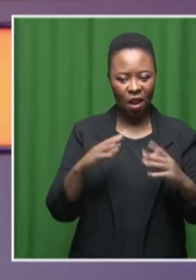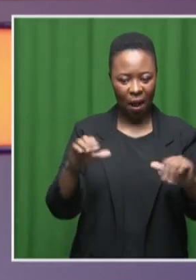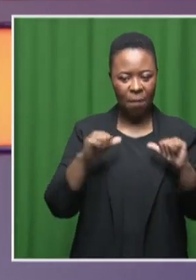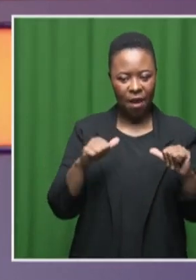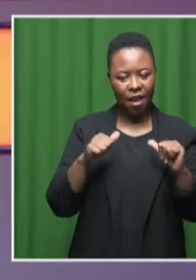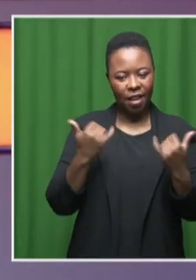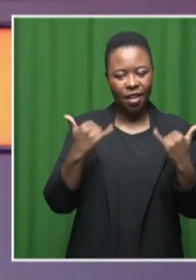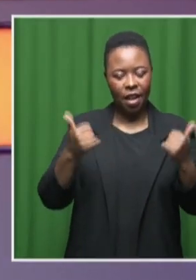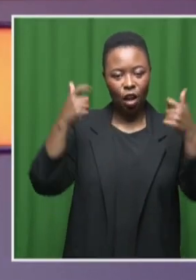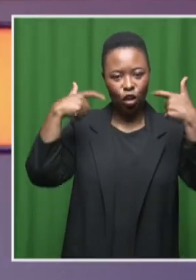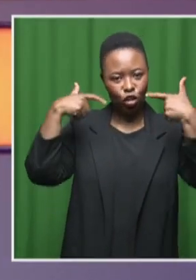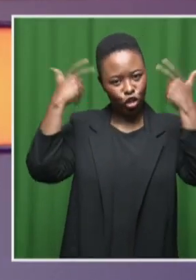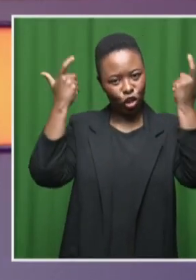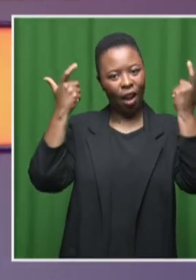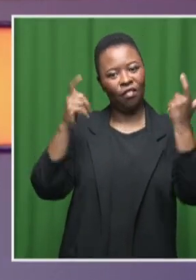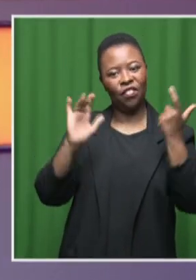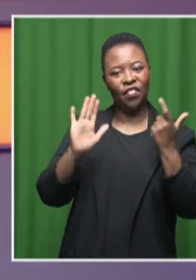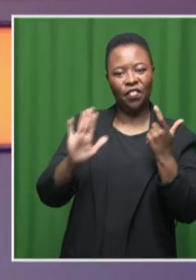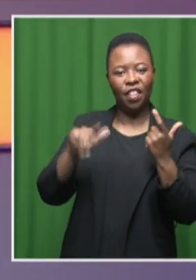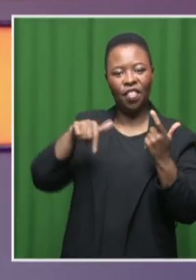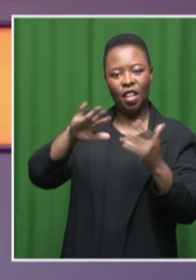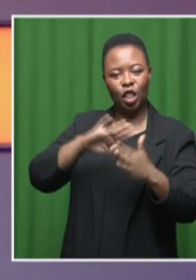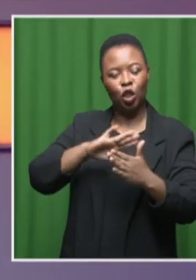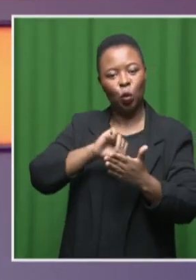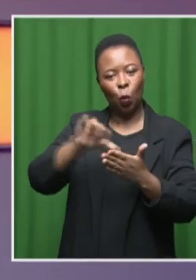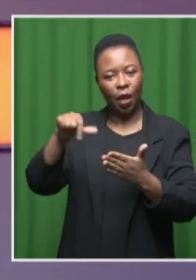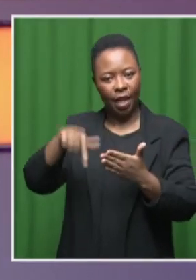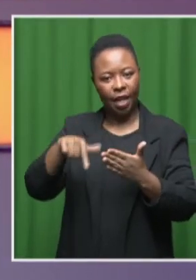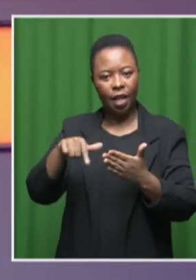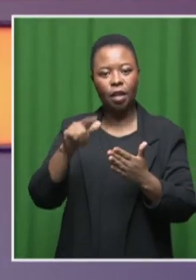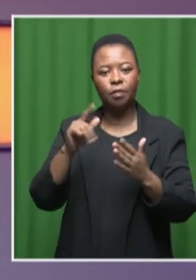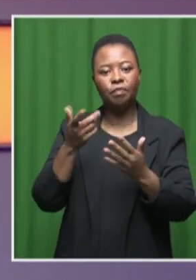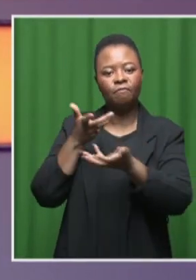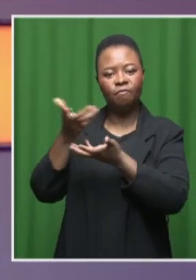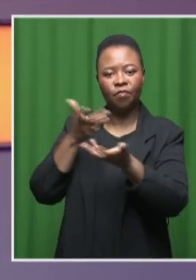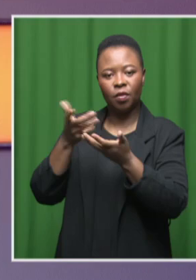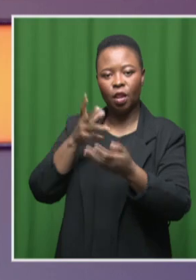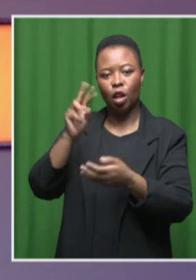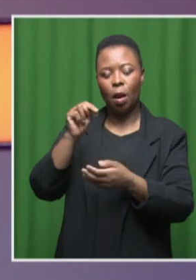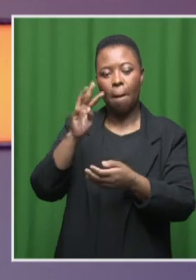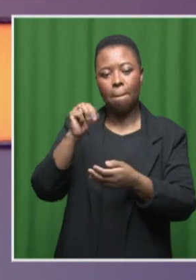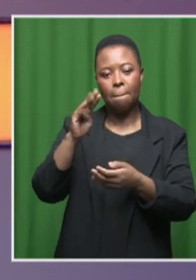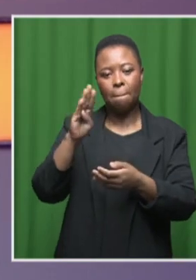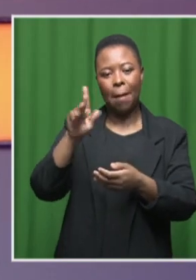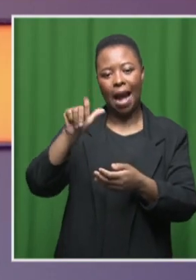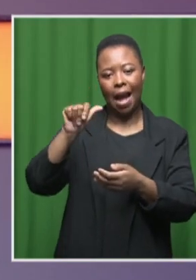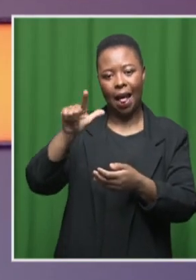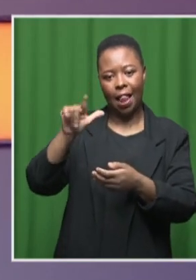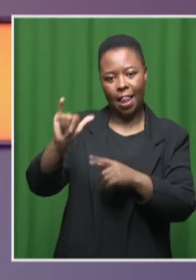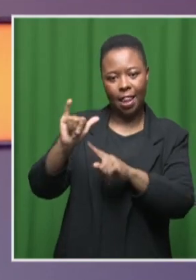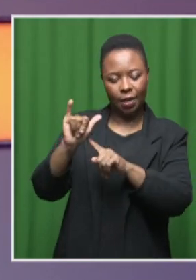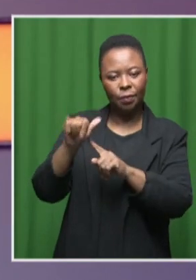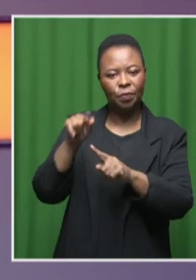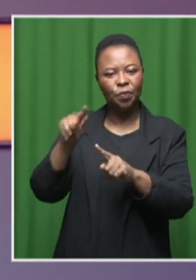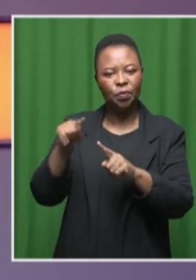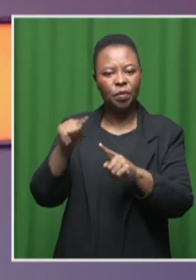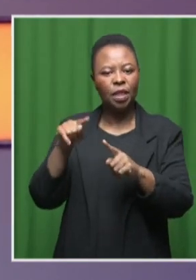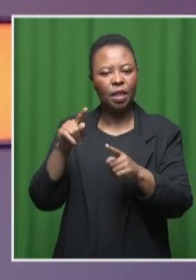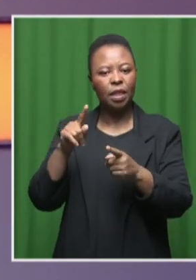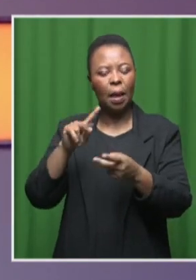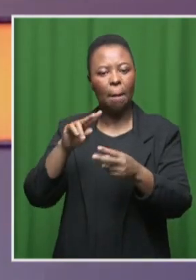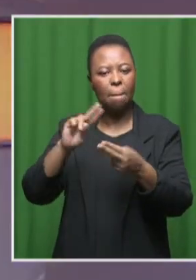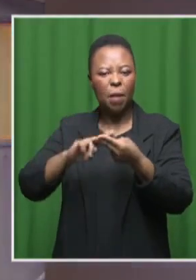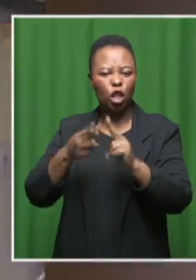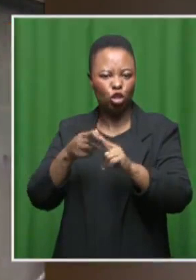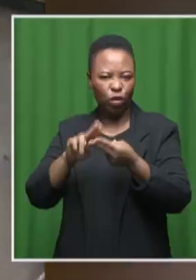back. Now, for our chef slot this week, we are in conversation with Nozimbali Mpanza, known as Chef Mbali. She studied culinary arts and pastries at